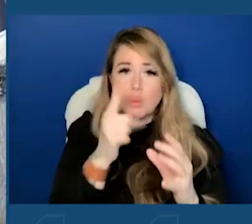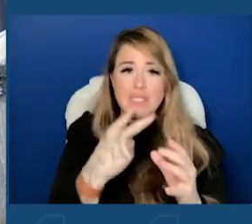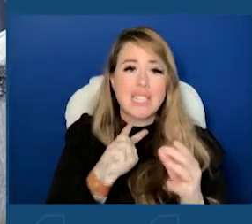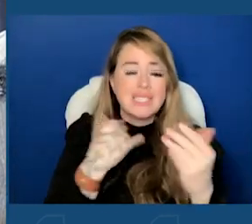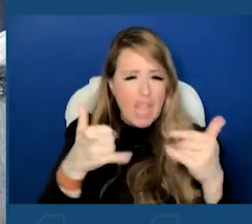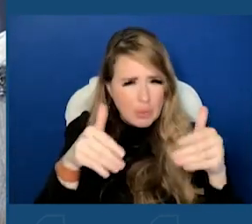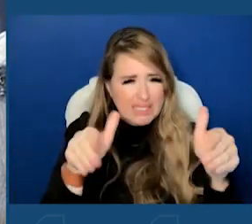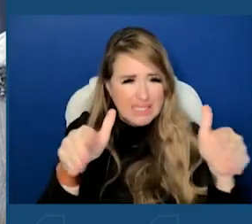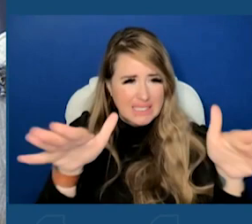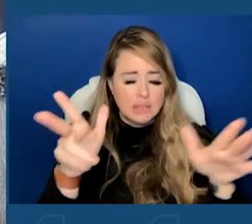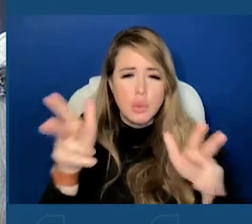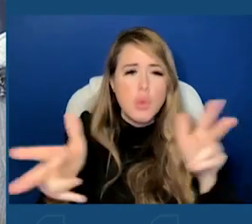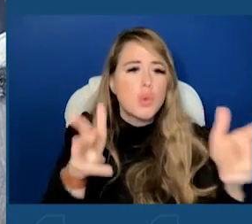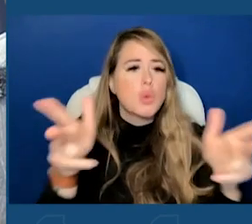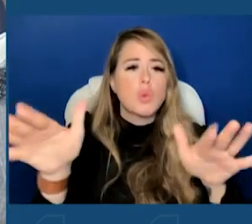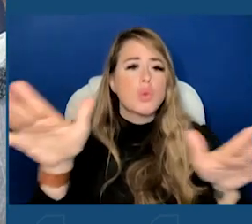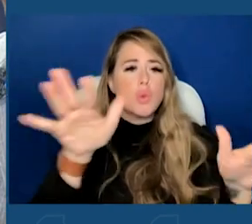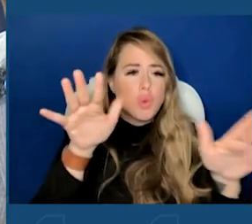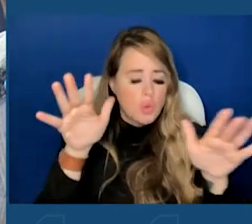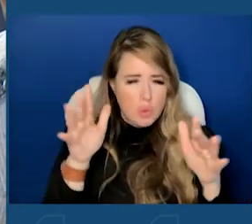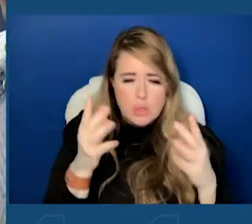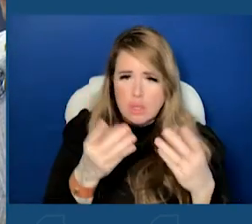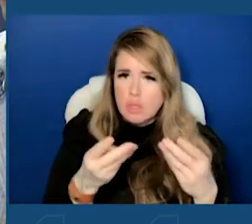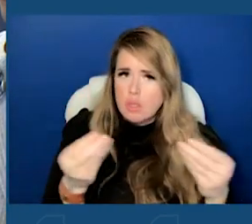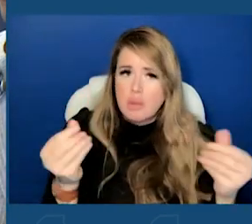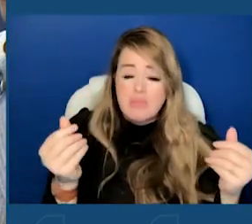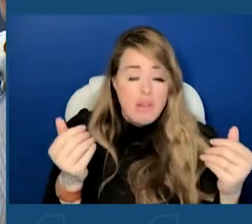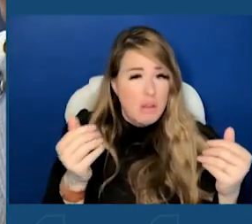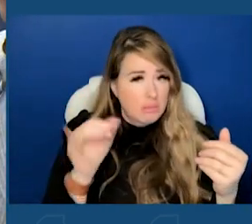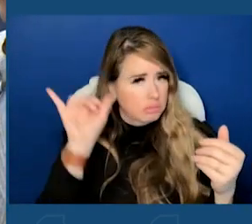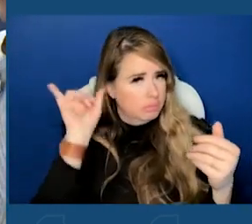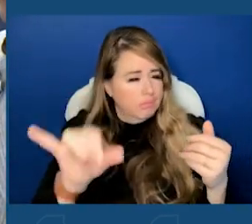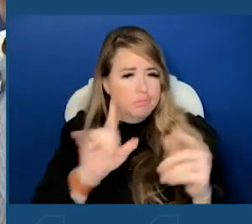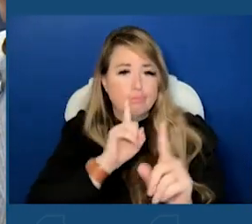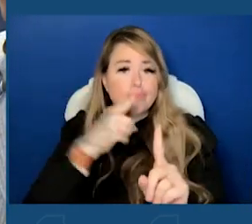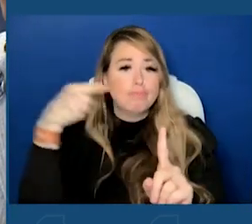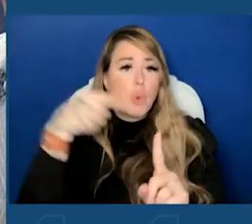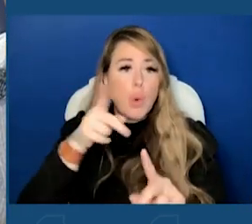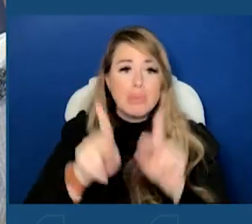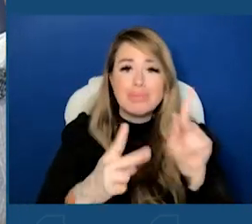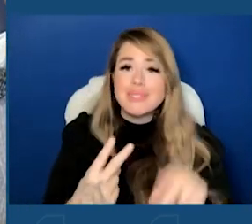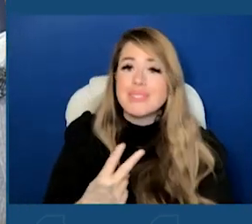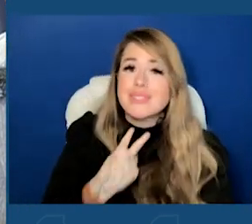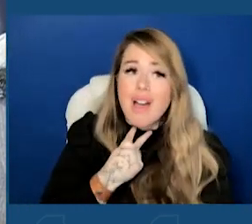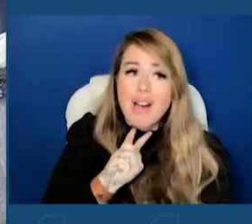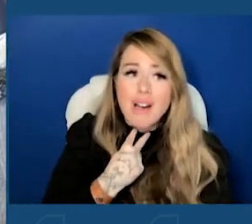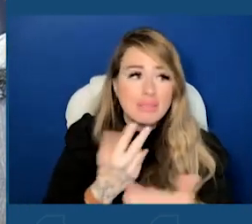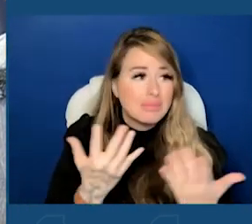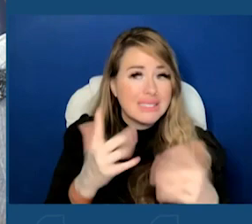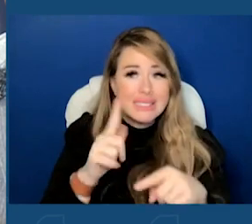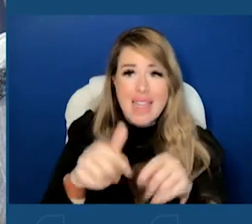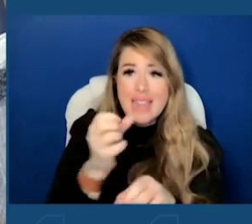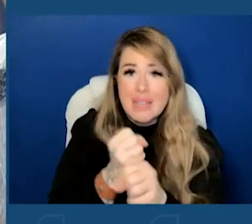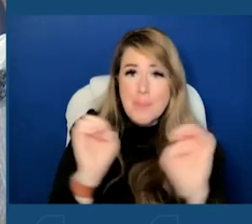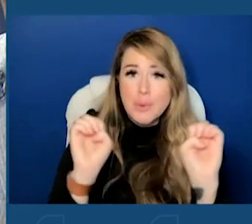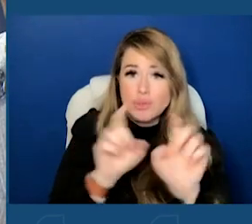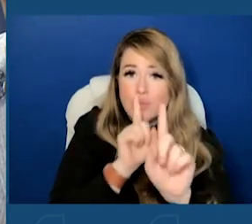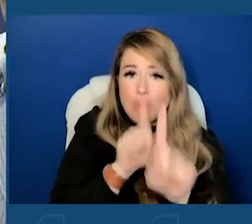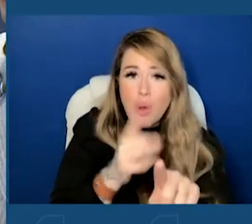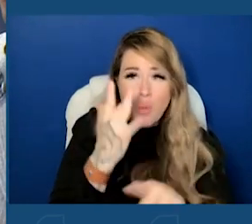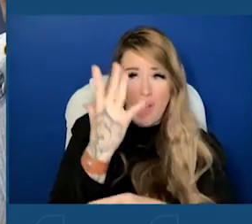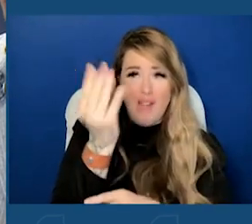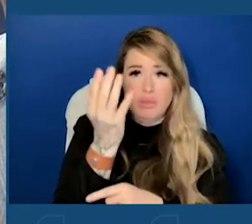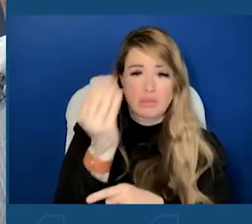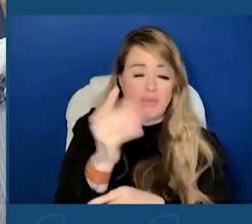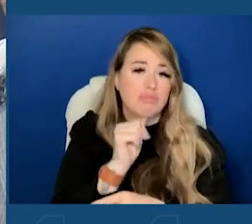here. People who need help are being trapped because they cannot get the emergency response because it's unsafe to be out there. So we